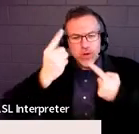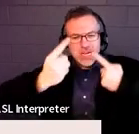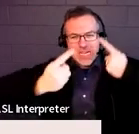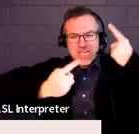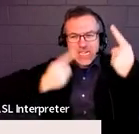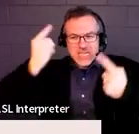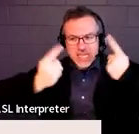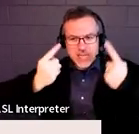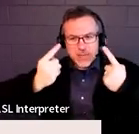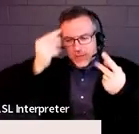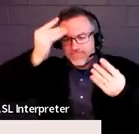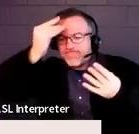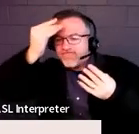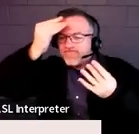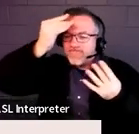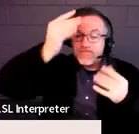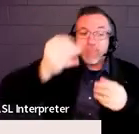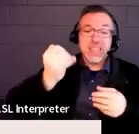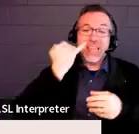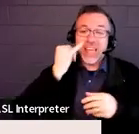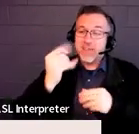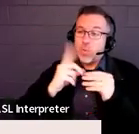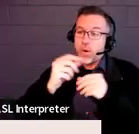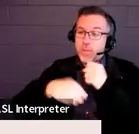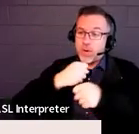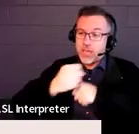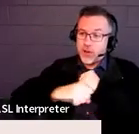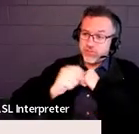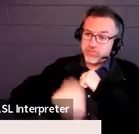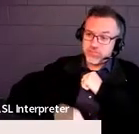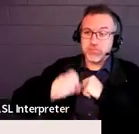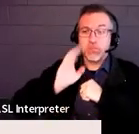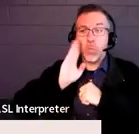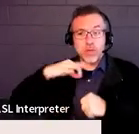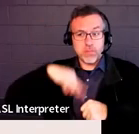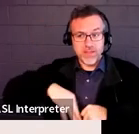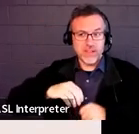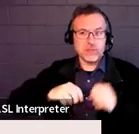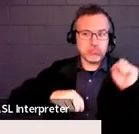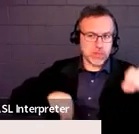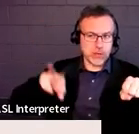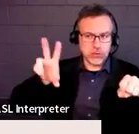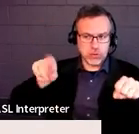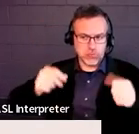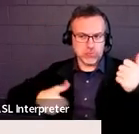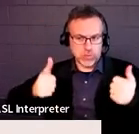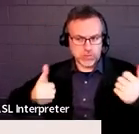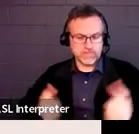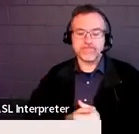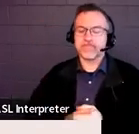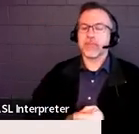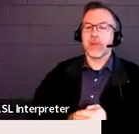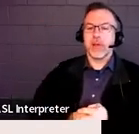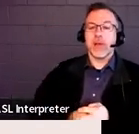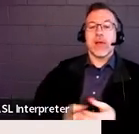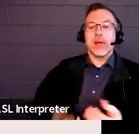decision. So I'm going to stop here for a second, and I am going to